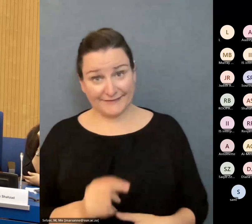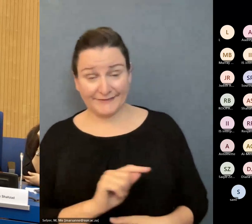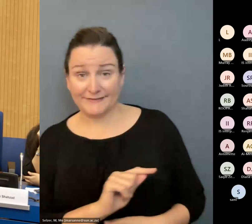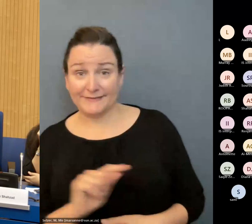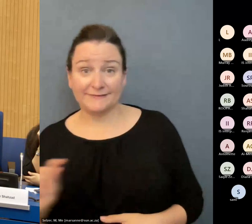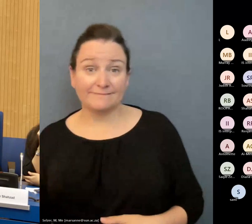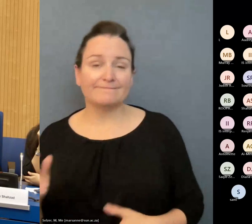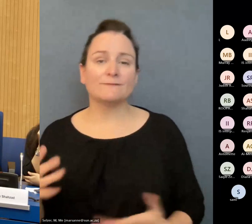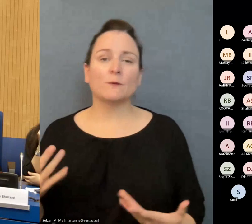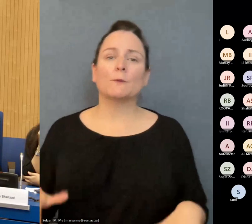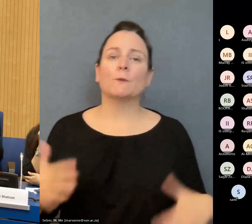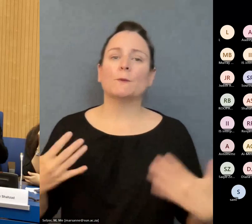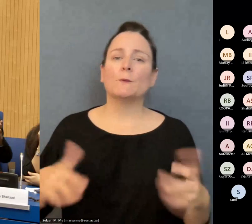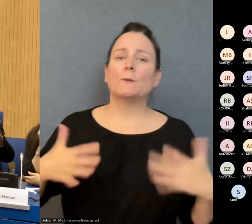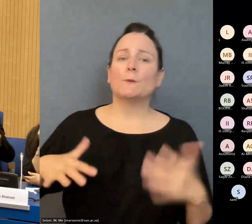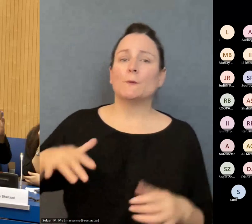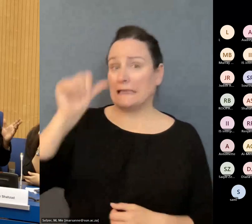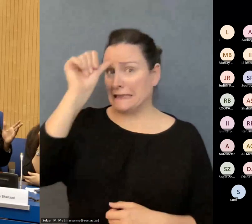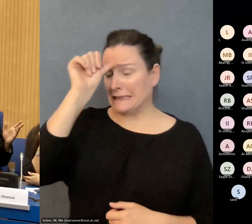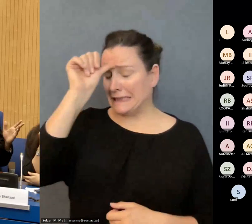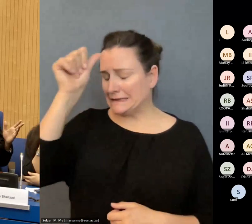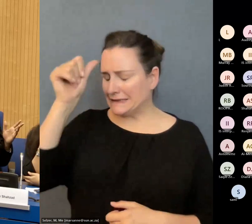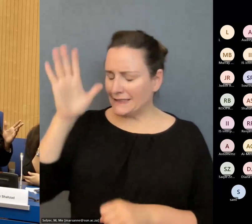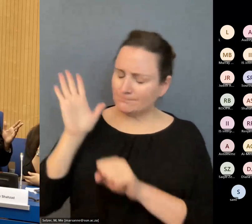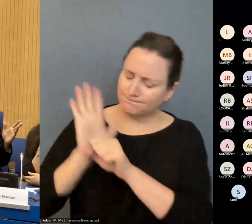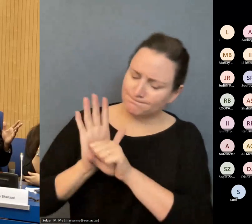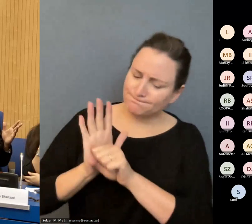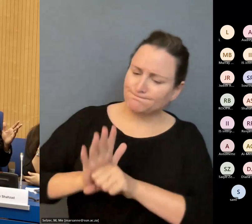is so huge, massive,